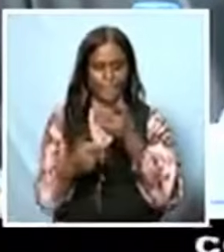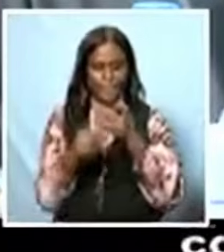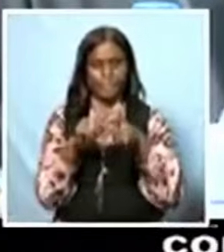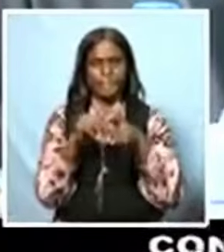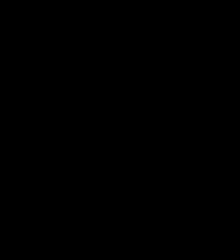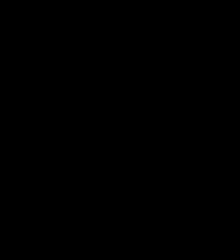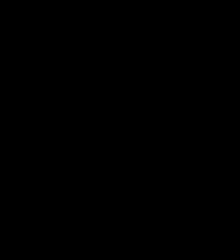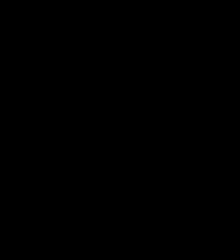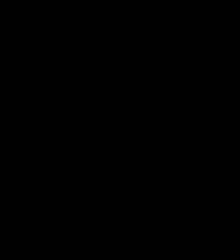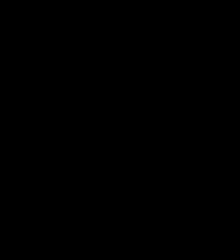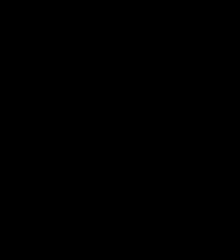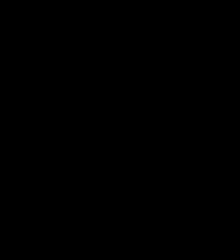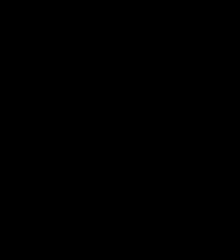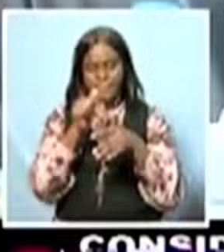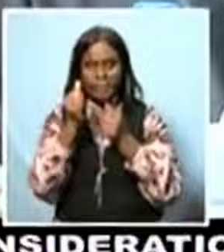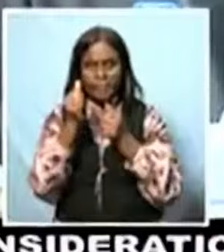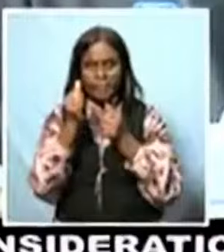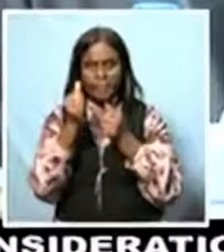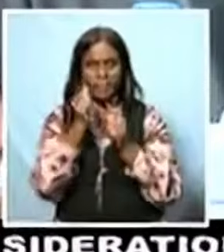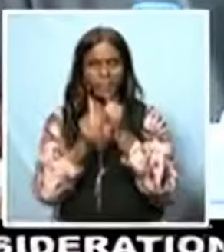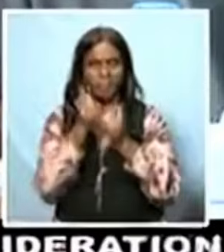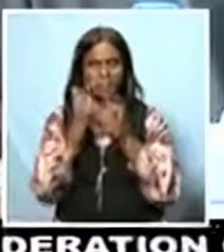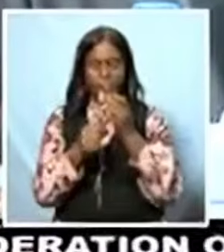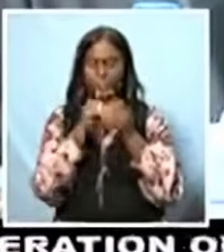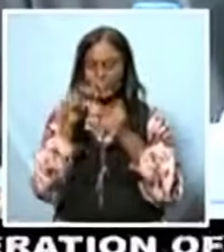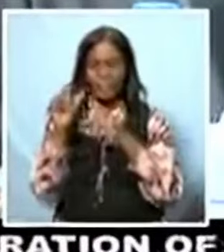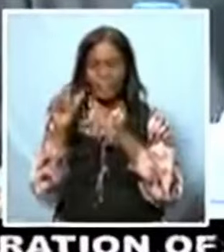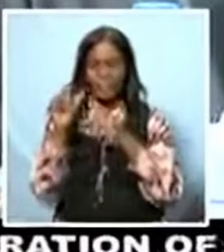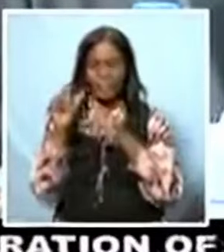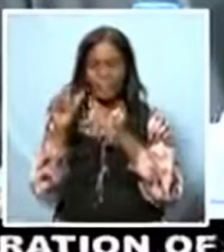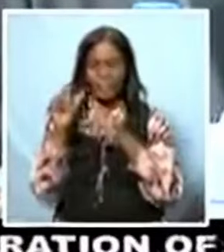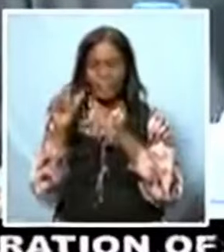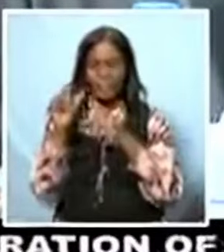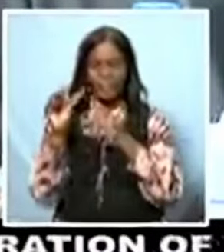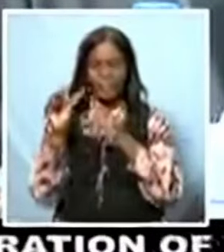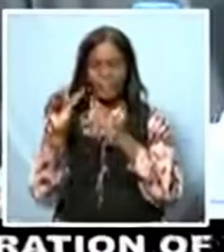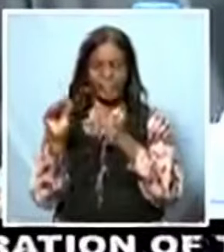why should we insure a vehicle which is not moving?